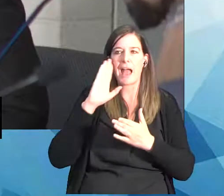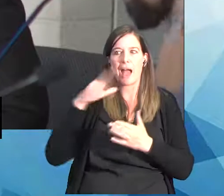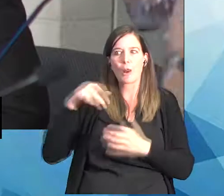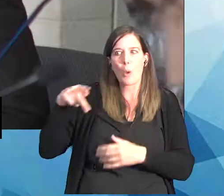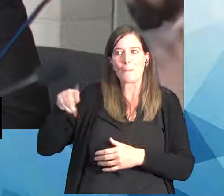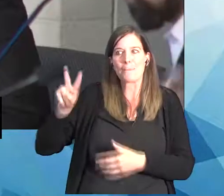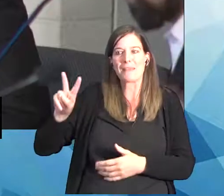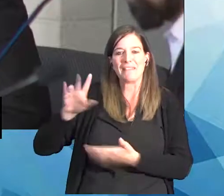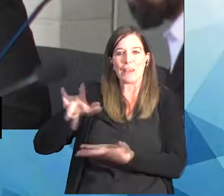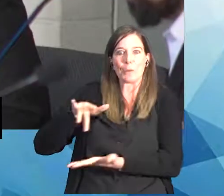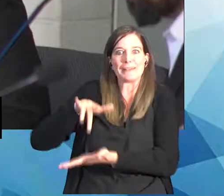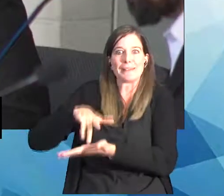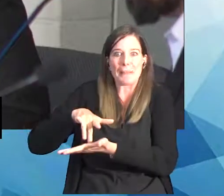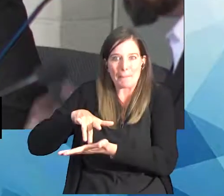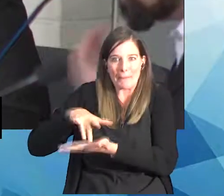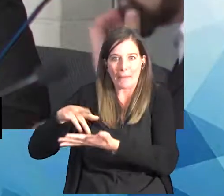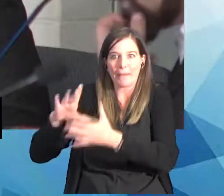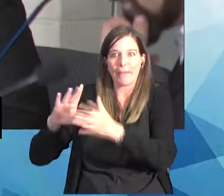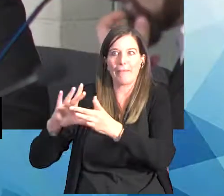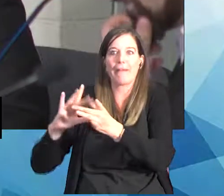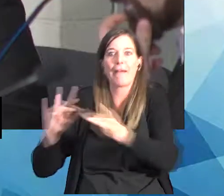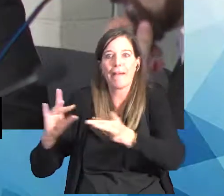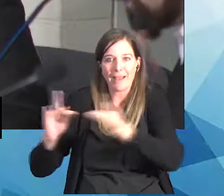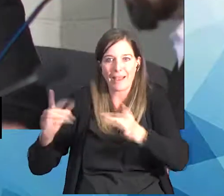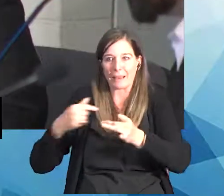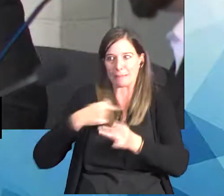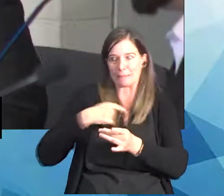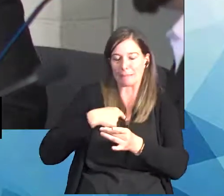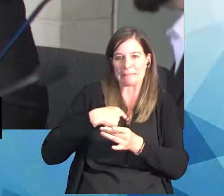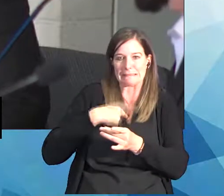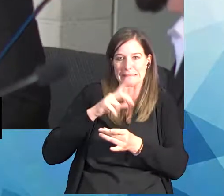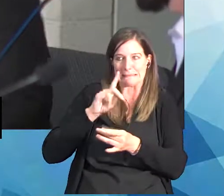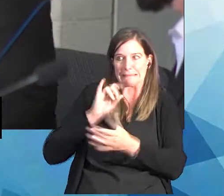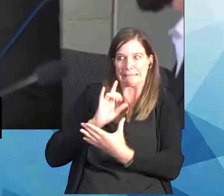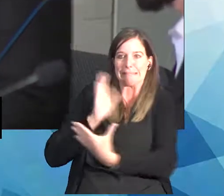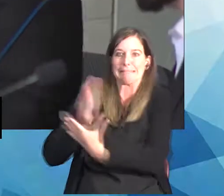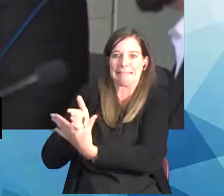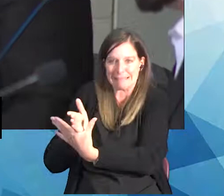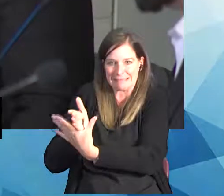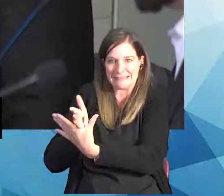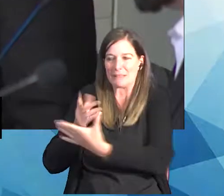on which I unfortunately had to interrupt him. But you can continue.